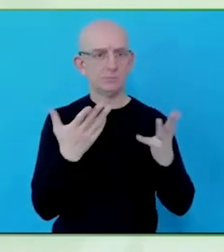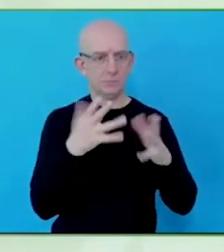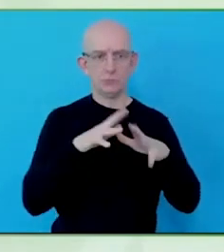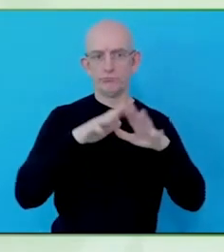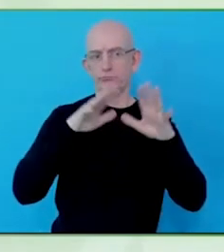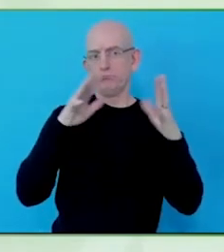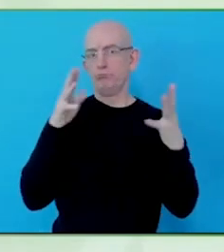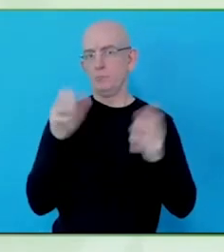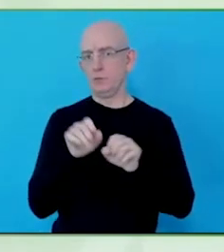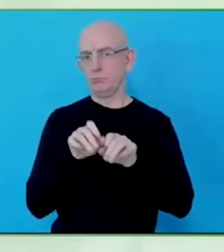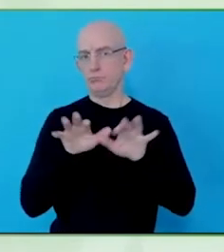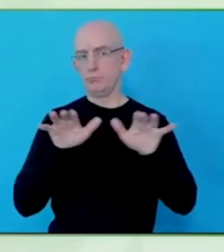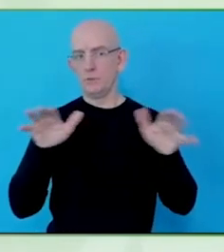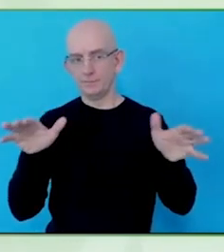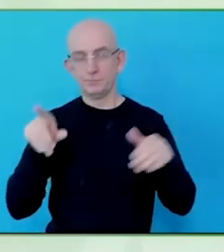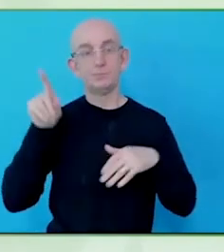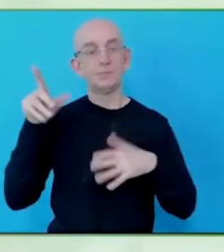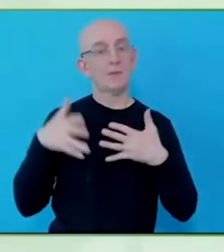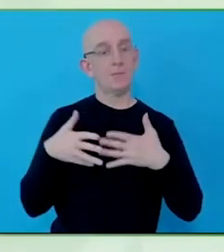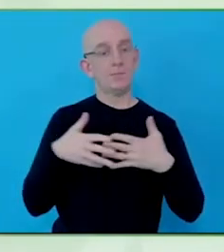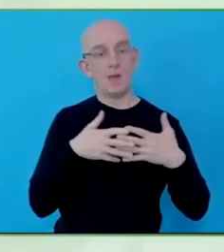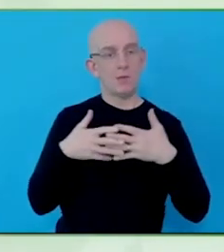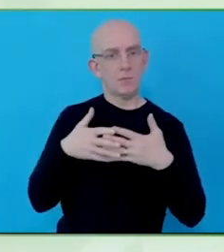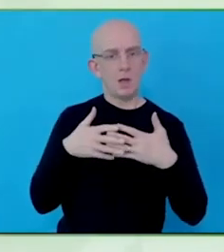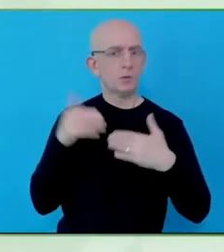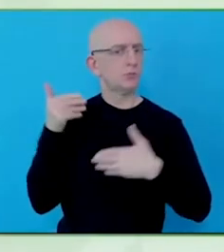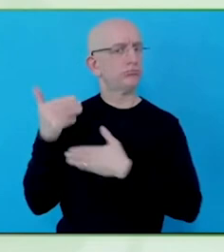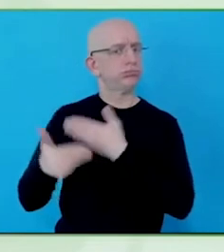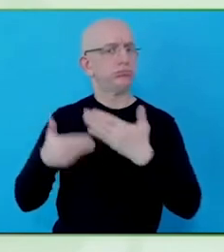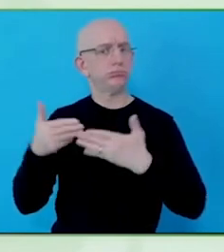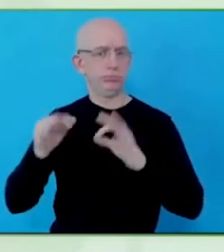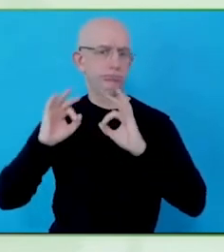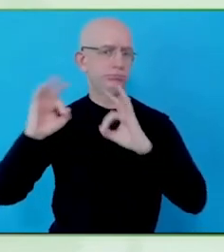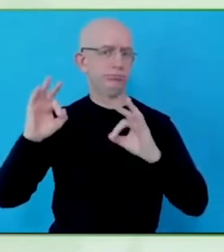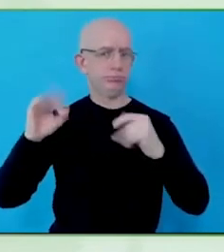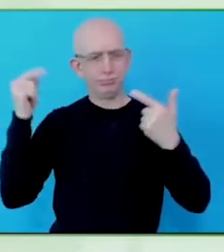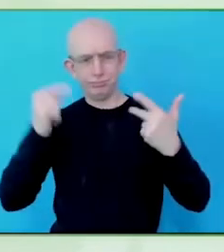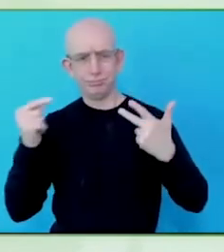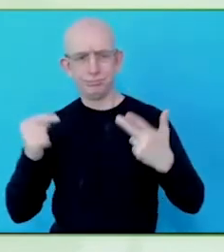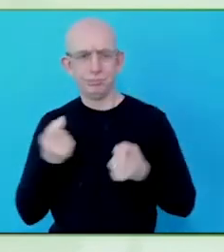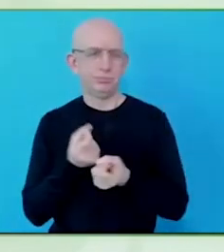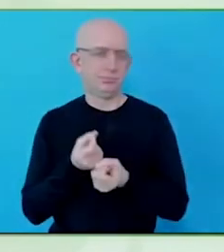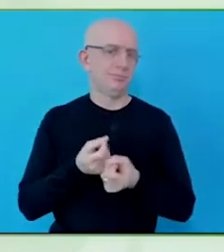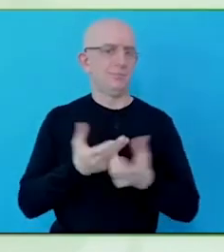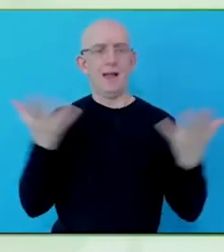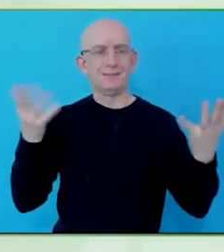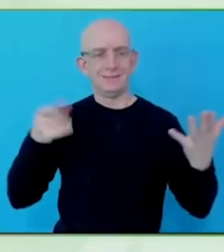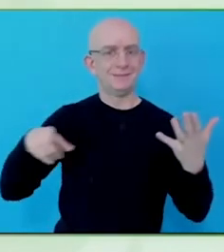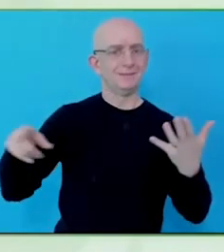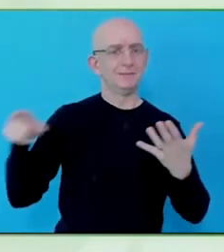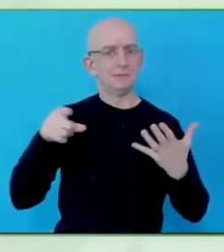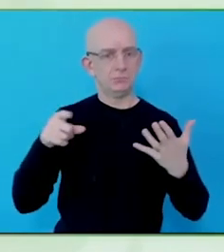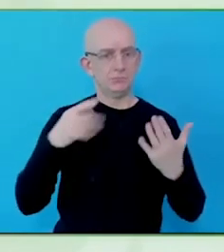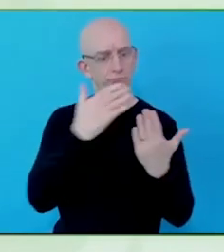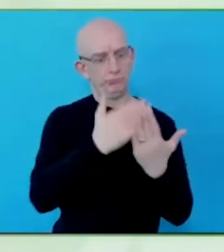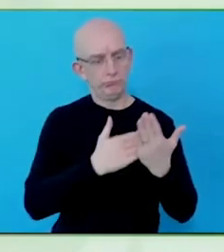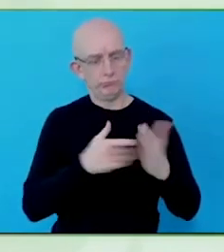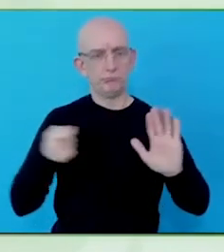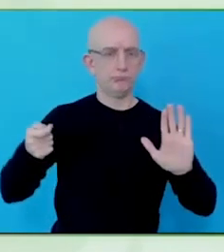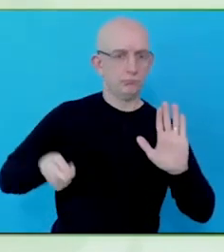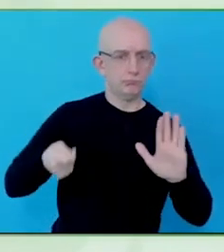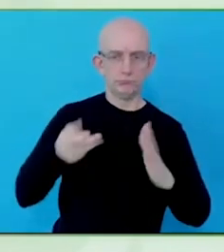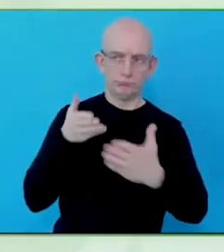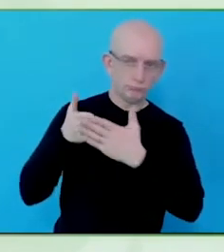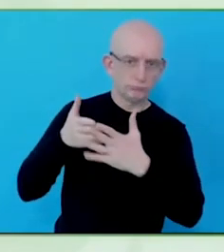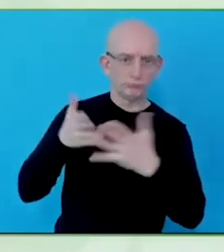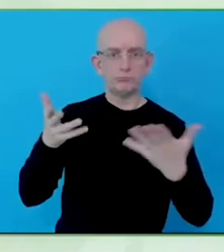people towards looking for solutions. So people could go to a search engine, look for web accessibility, WCAG conformance, and